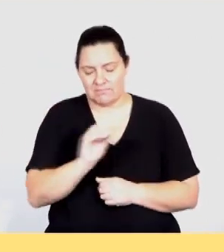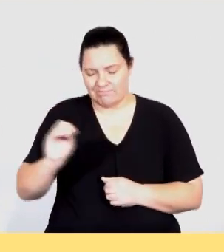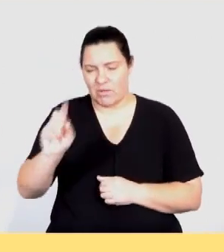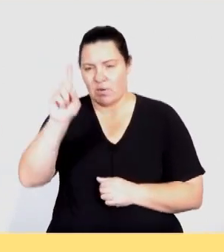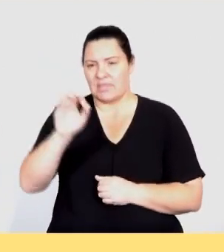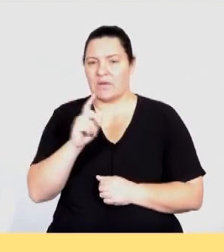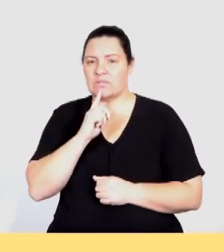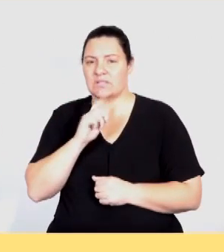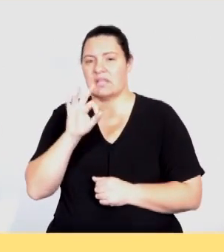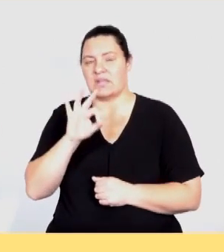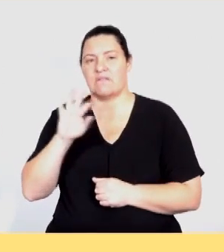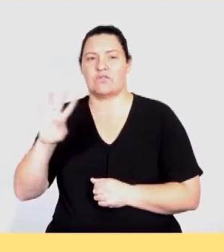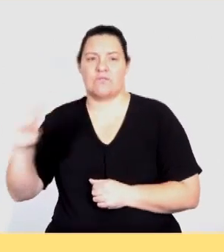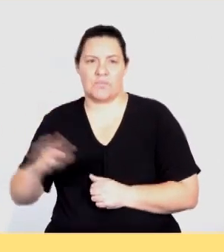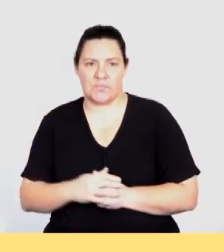1,344. I'm coming here.